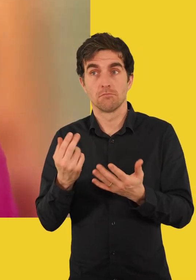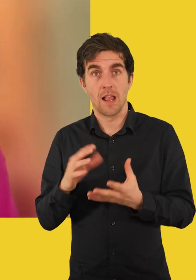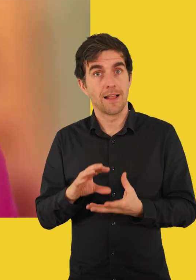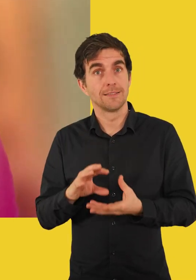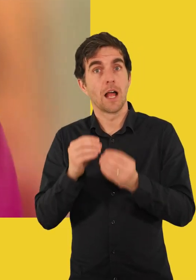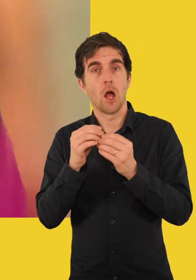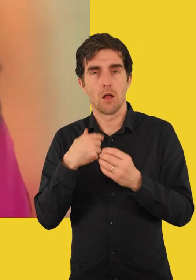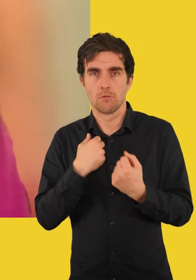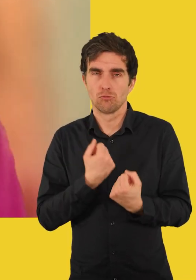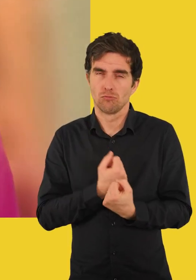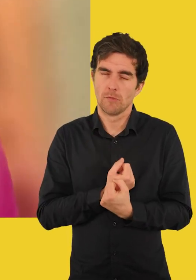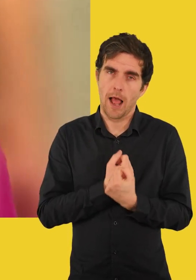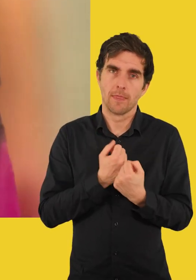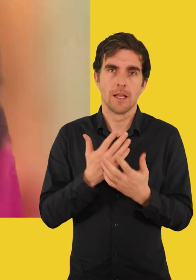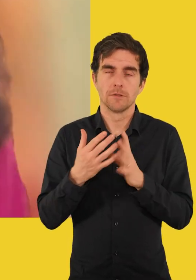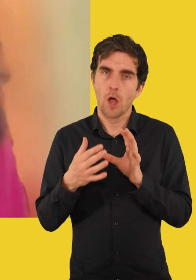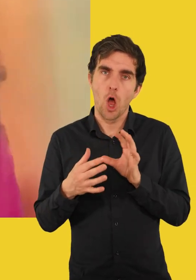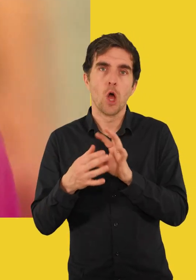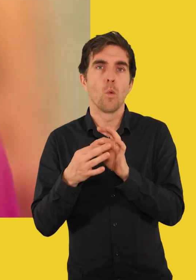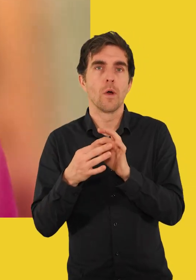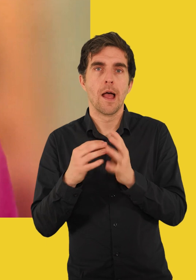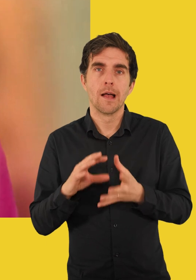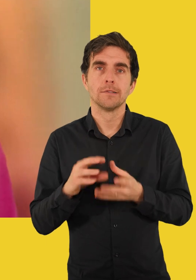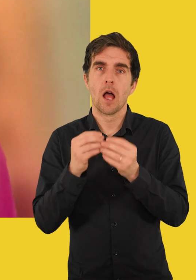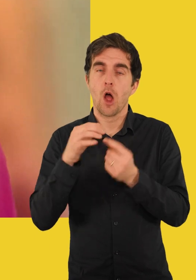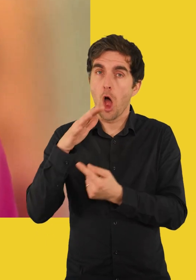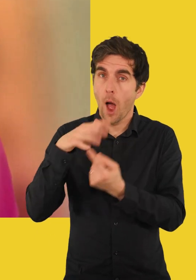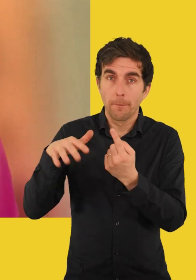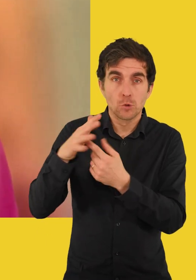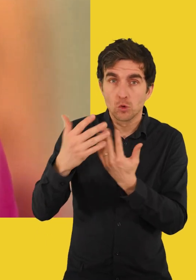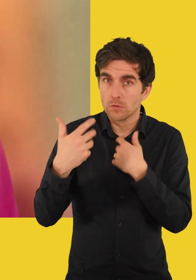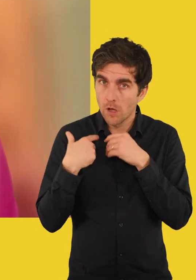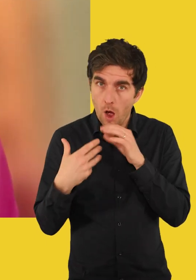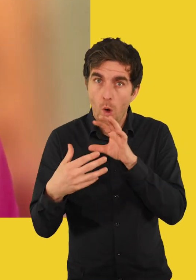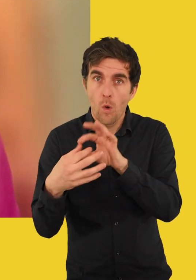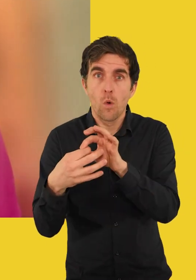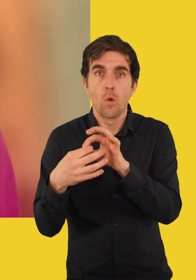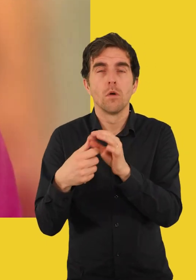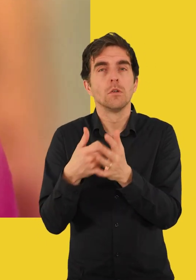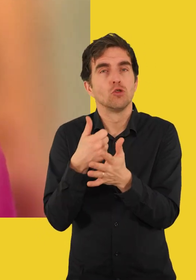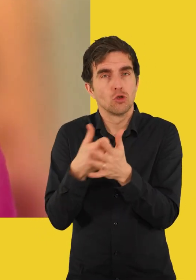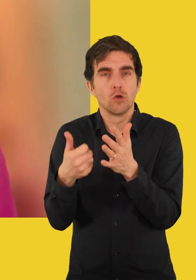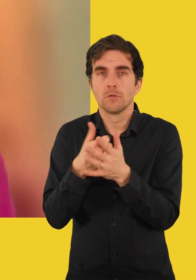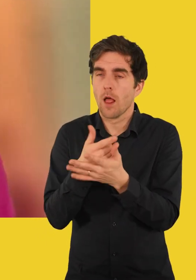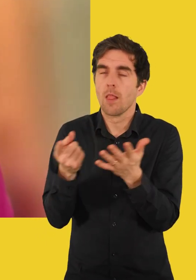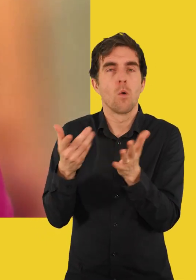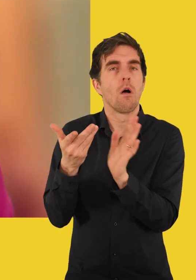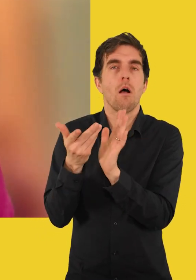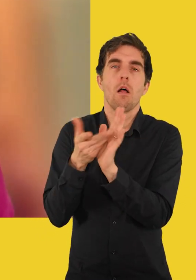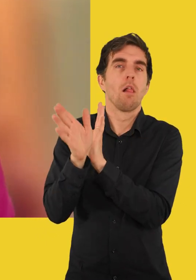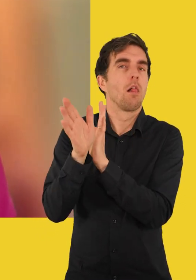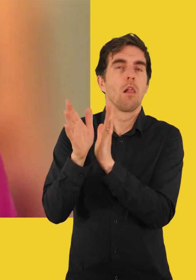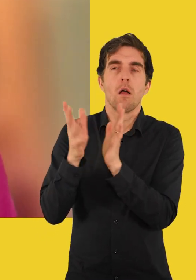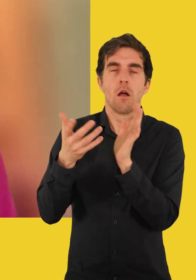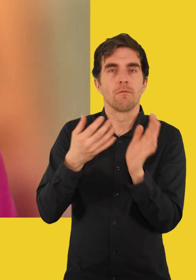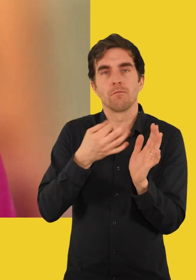key strengths are co-designing with communities, especially those that are usually underrepresented